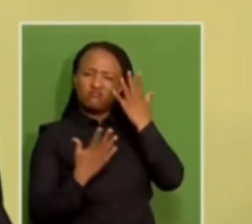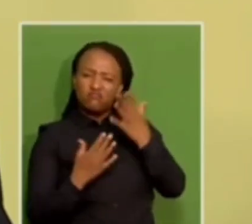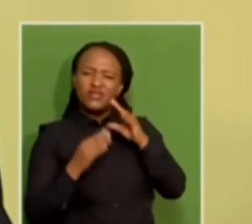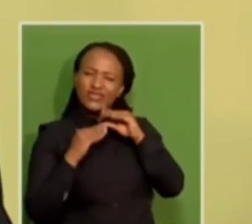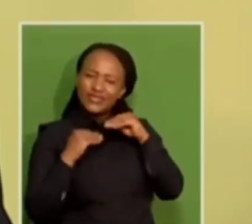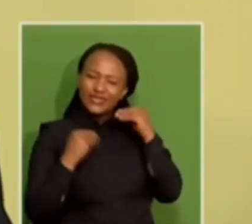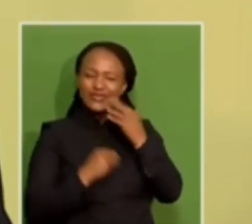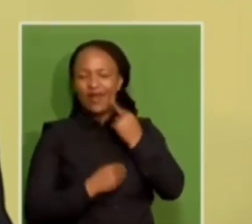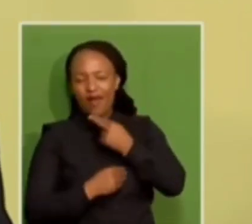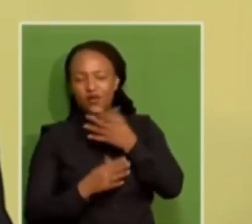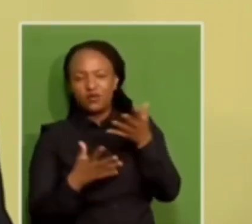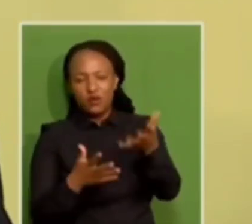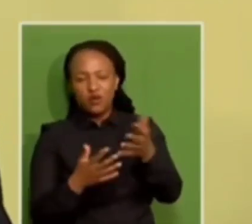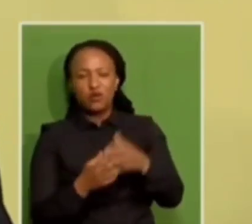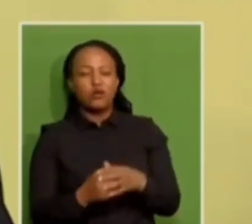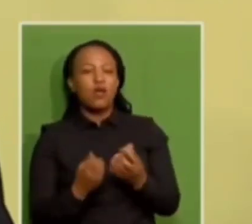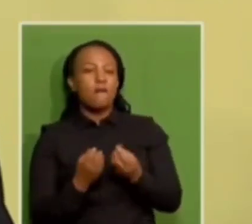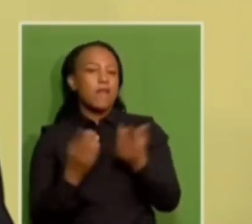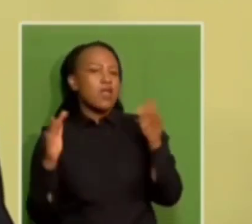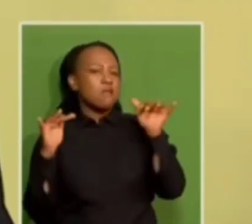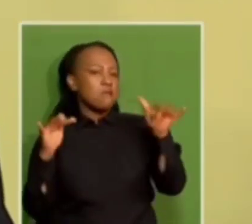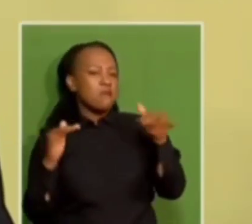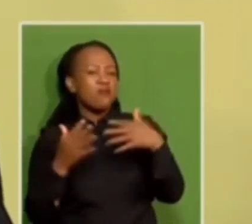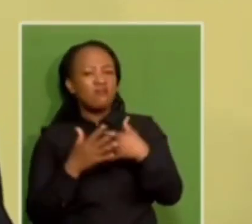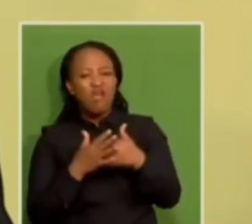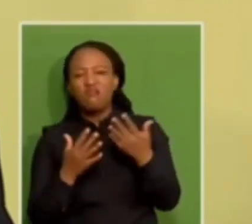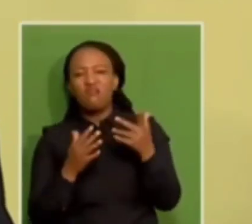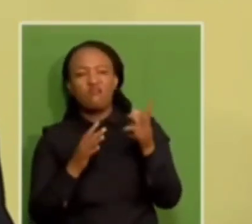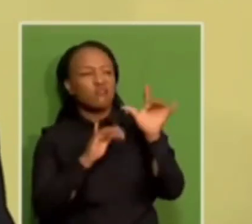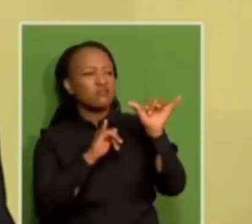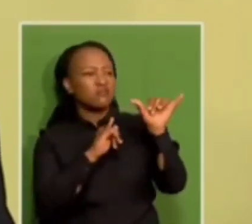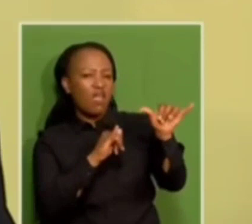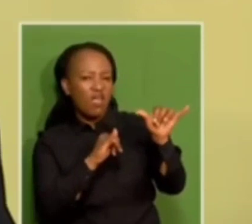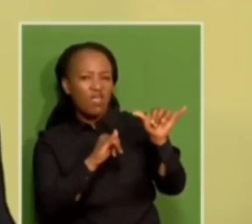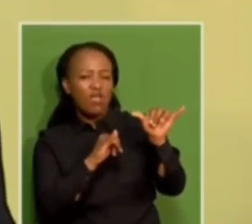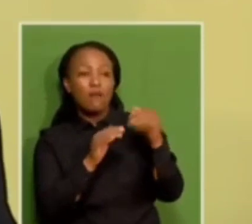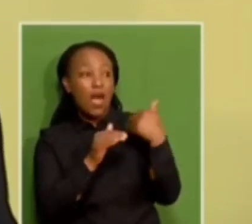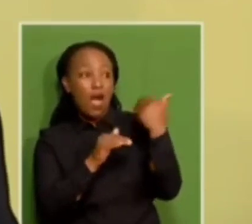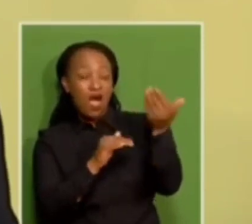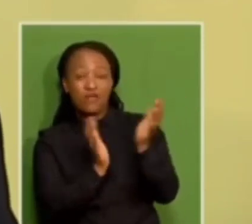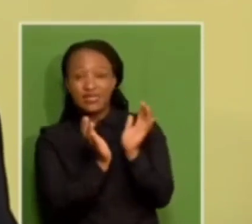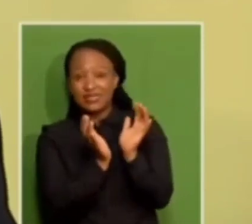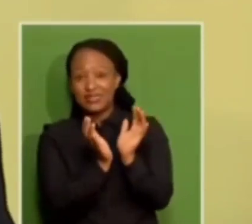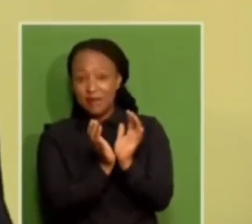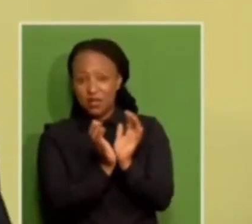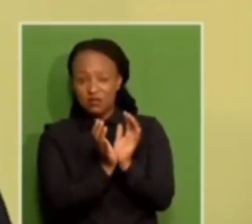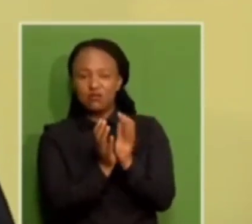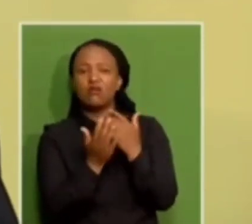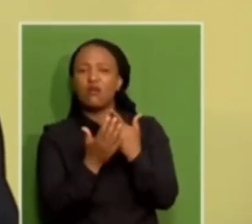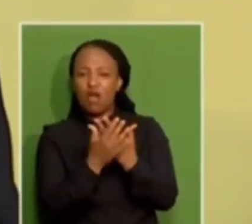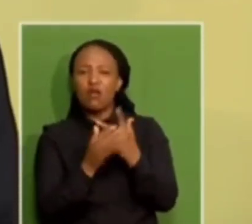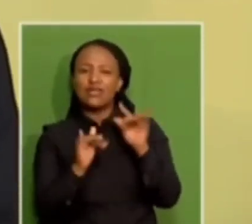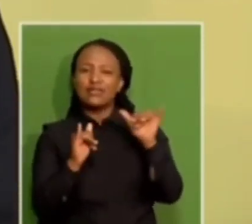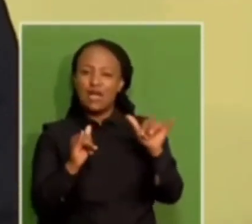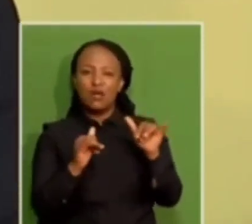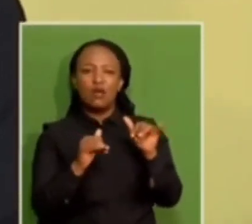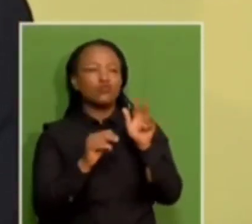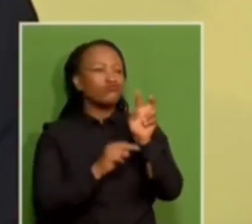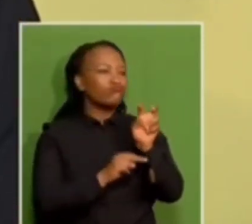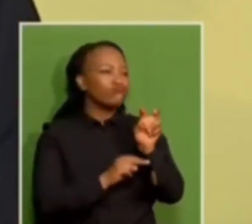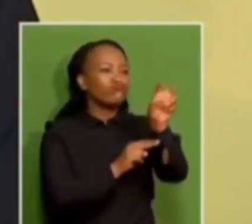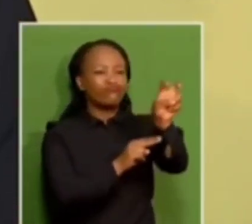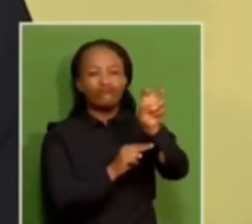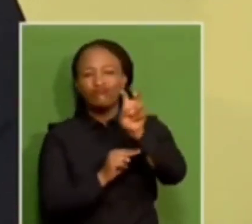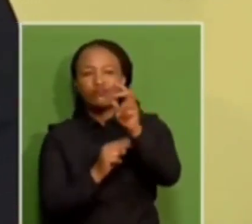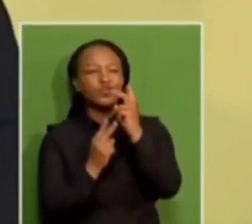for a number of those people may choose to stay for a few days Beyond The Summit to